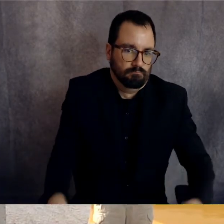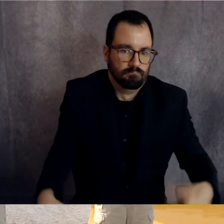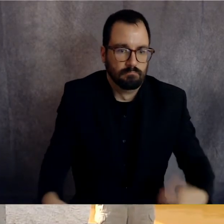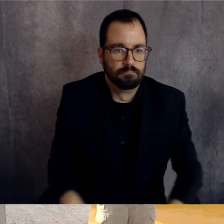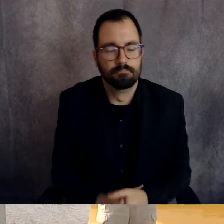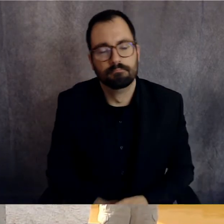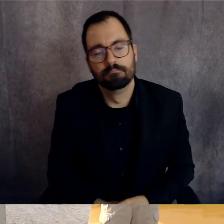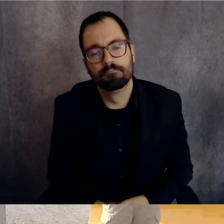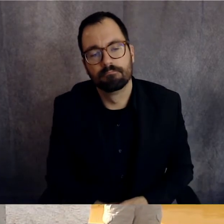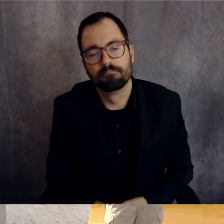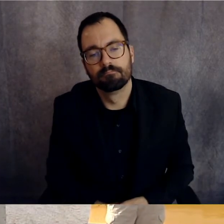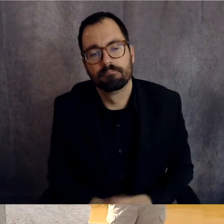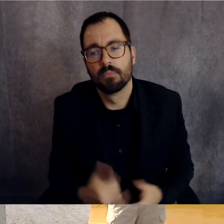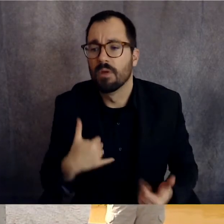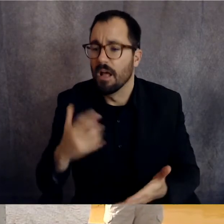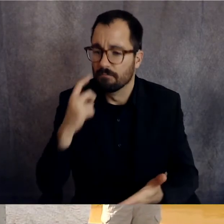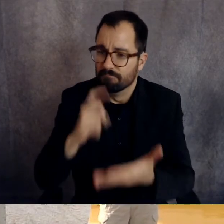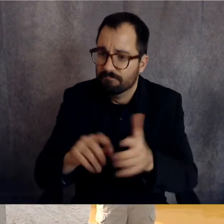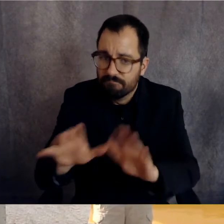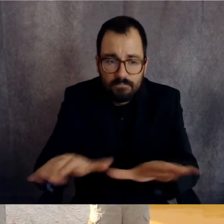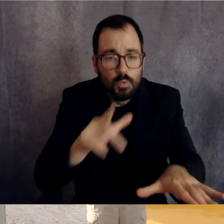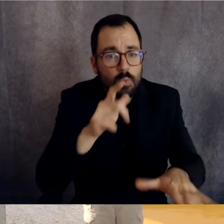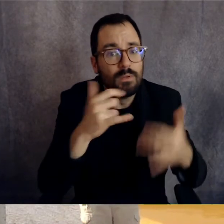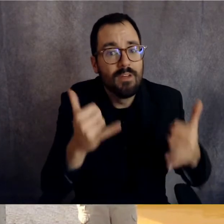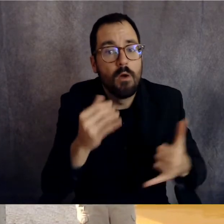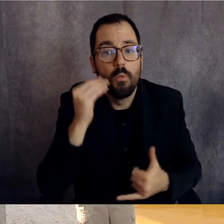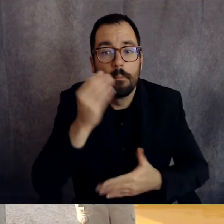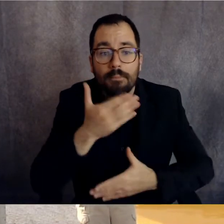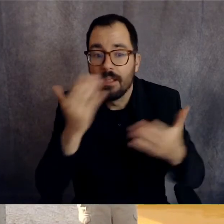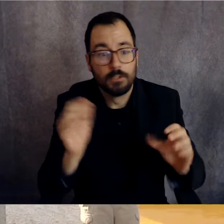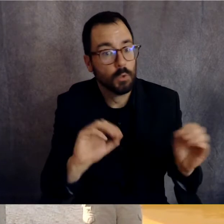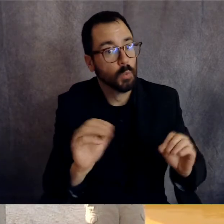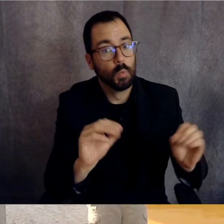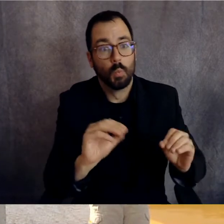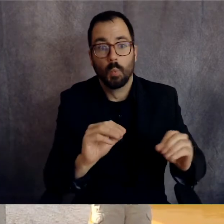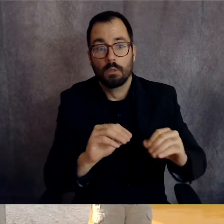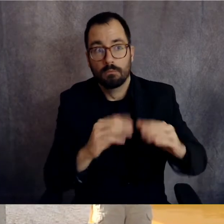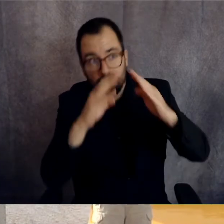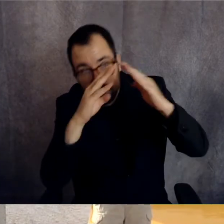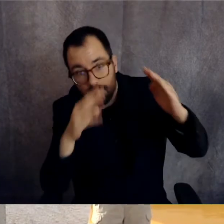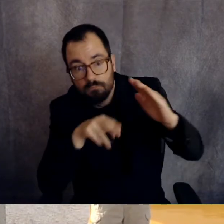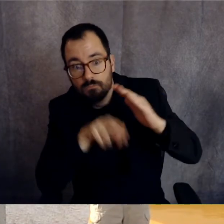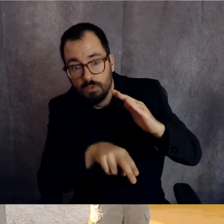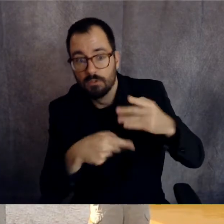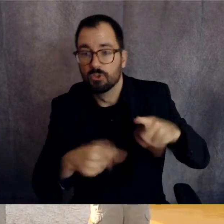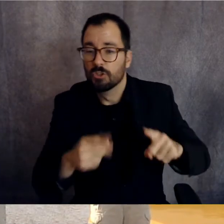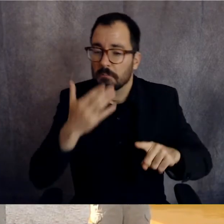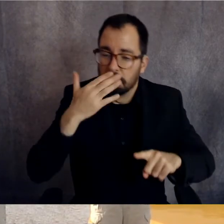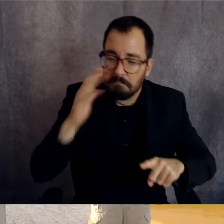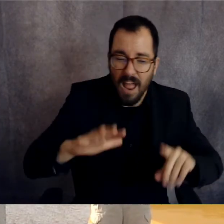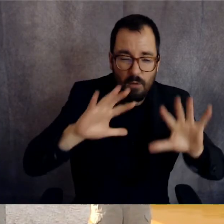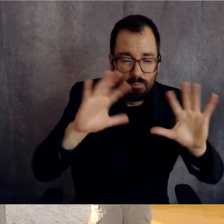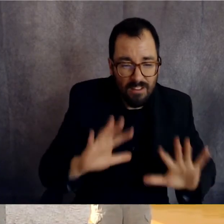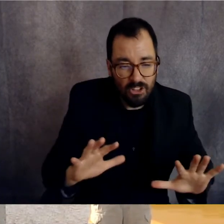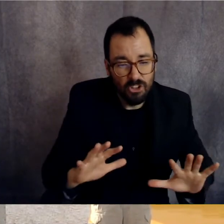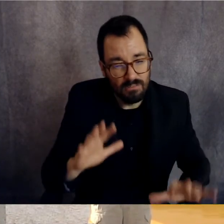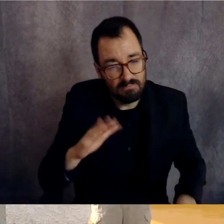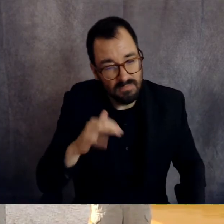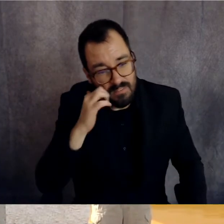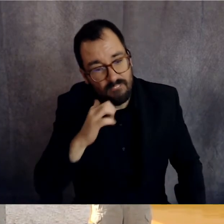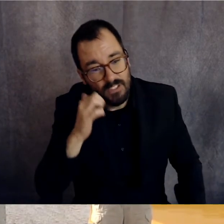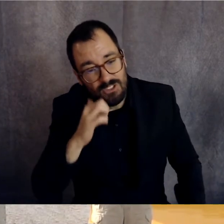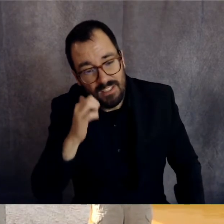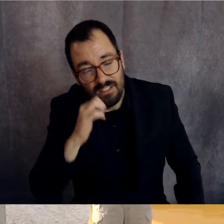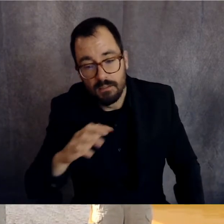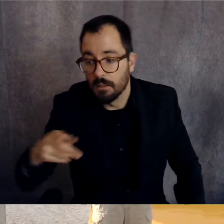to say that for our unsheltered homeless, and in bad weather every day, but especially in bad weather, Pine Street